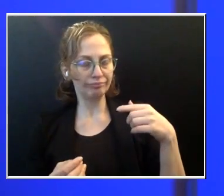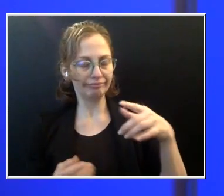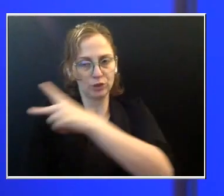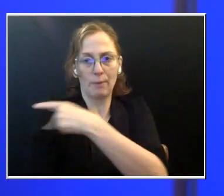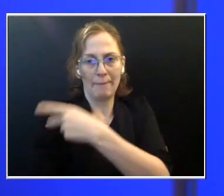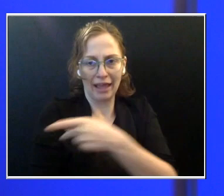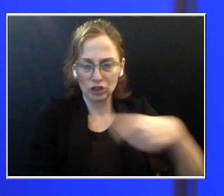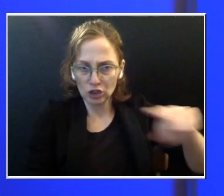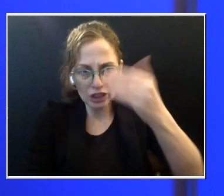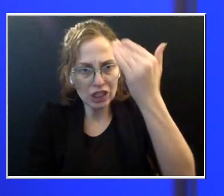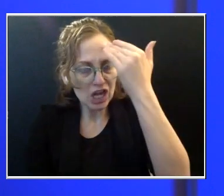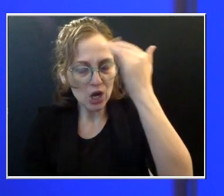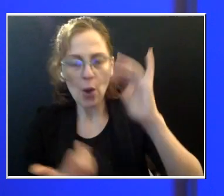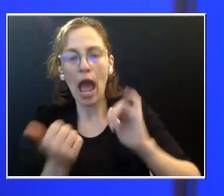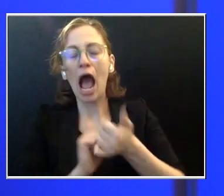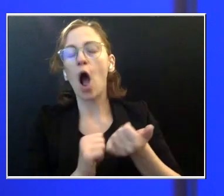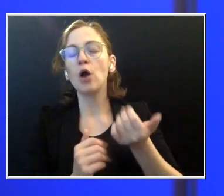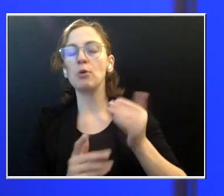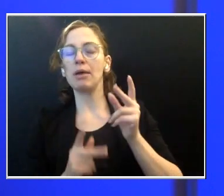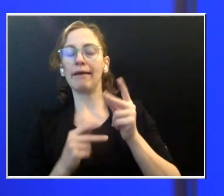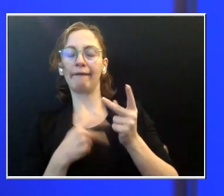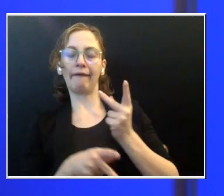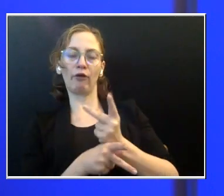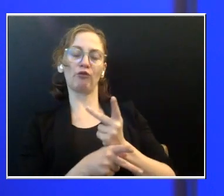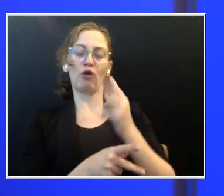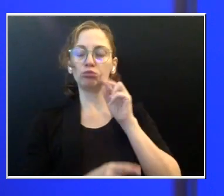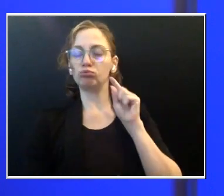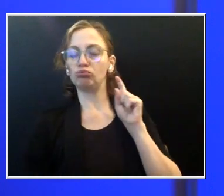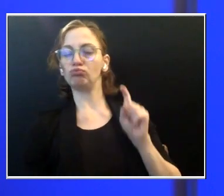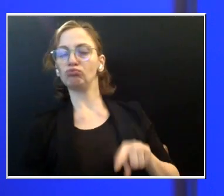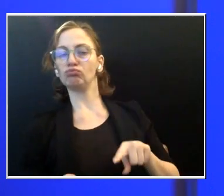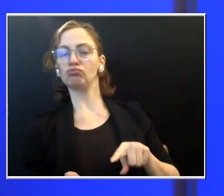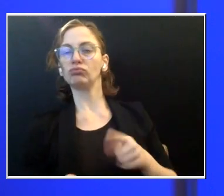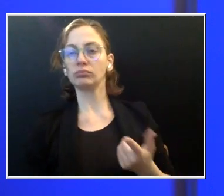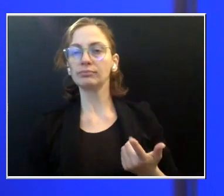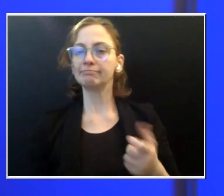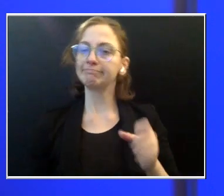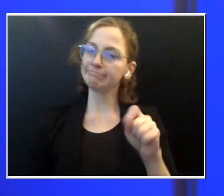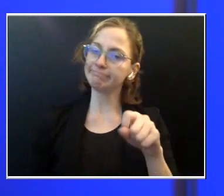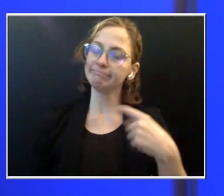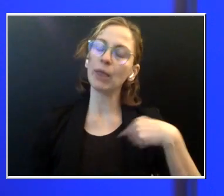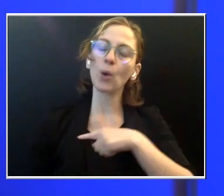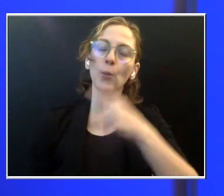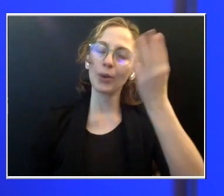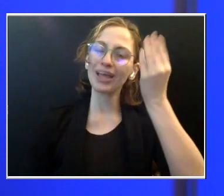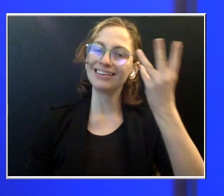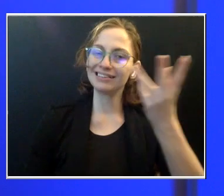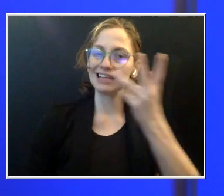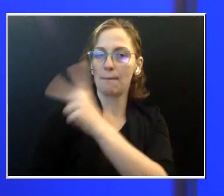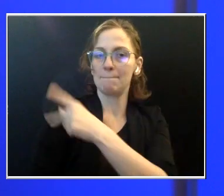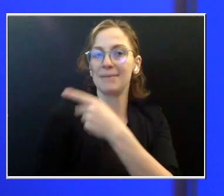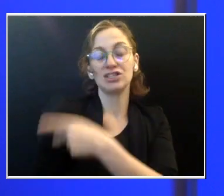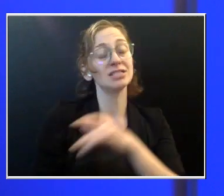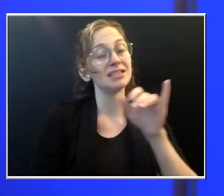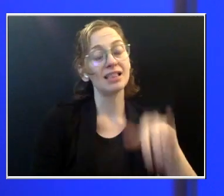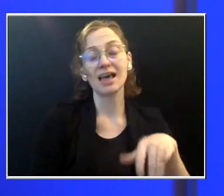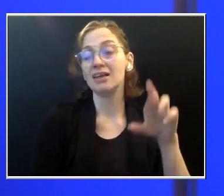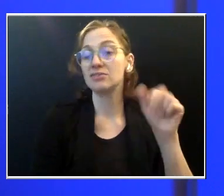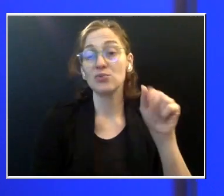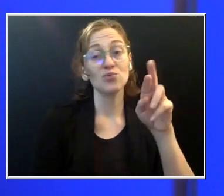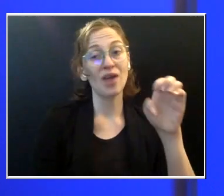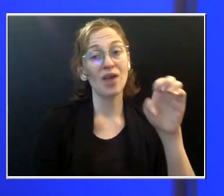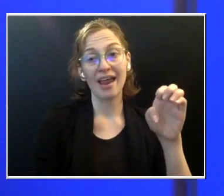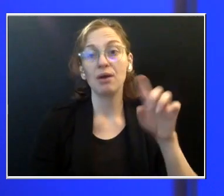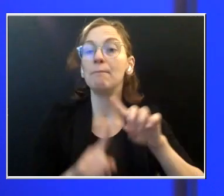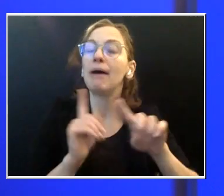during radiation. Again, we note that it is an exceedingly rare event, but it can happen. And that's really one thing that we look for when we do